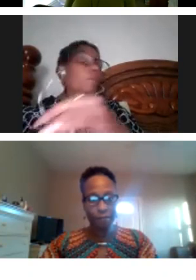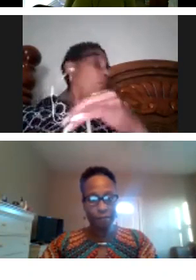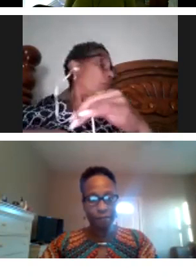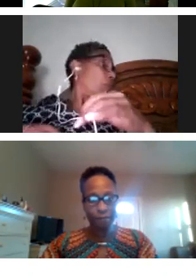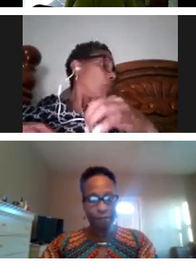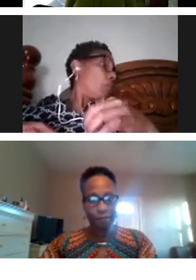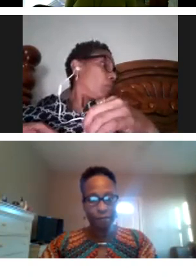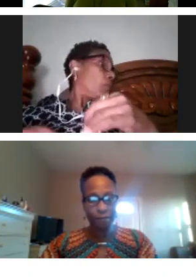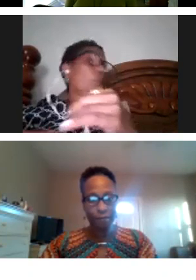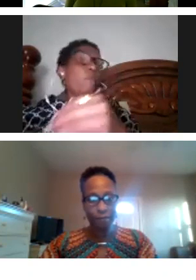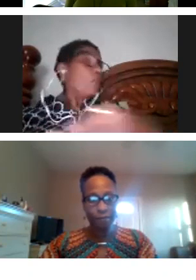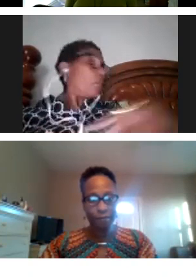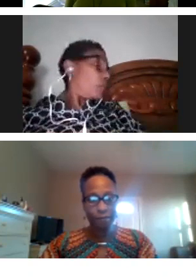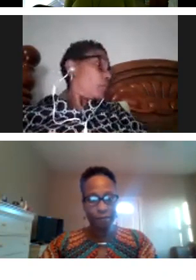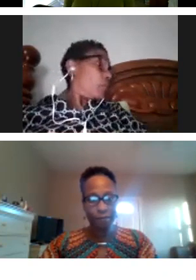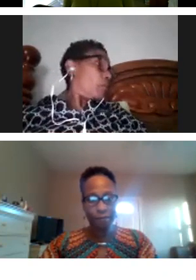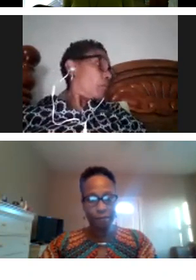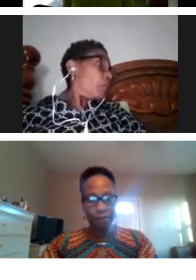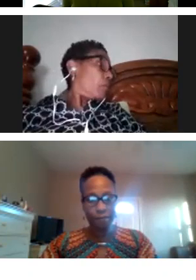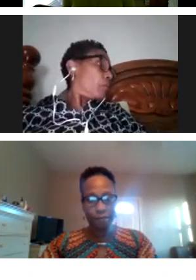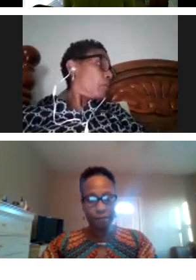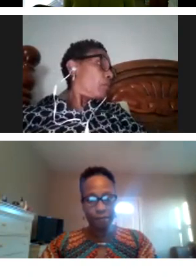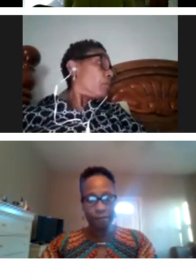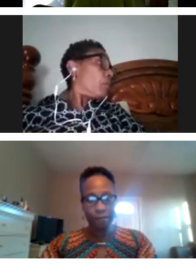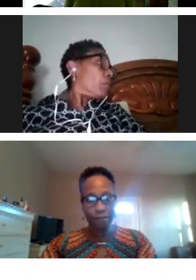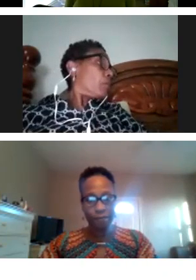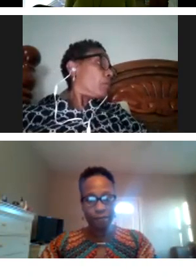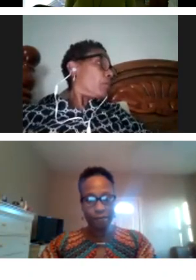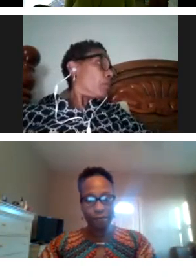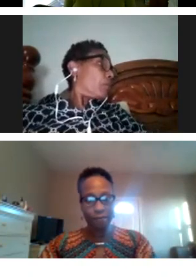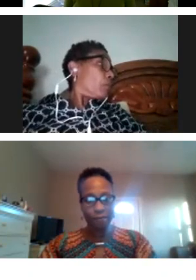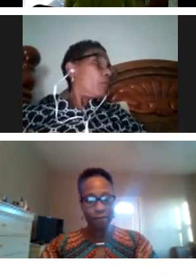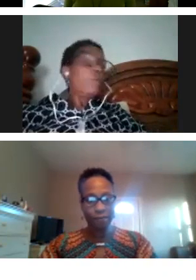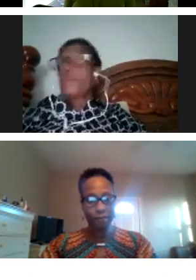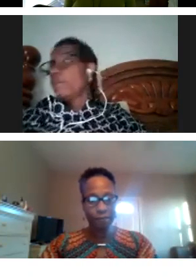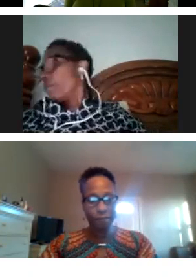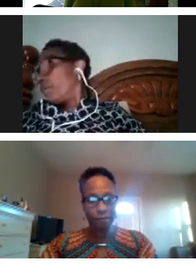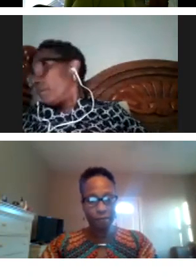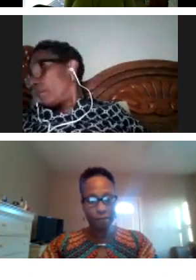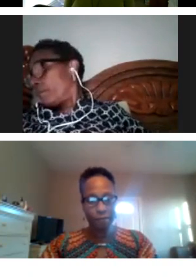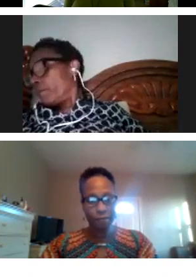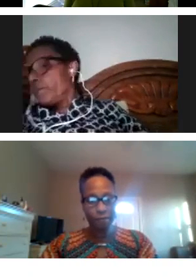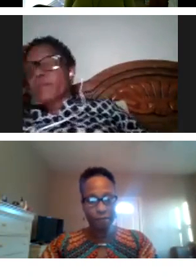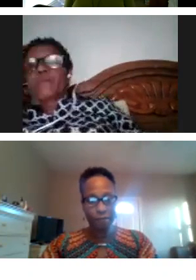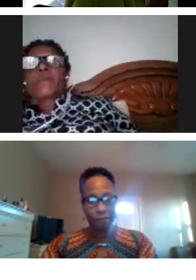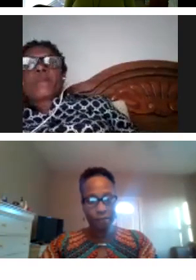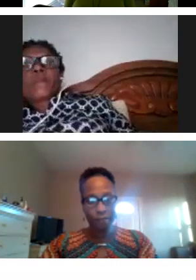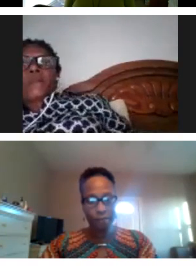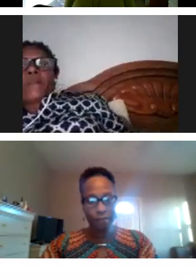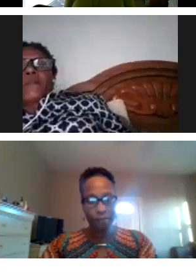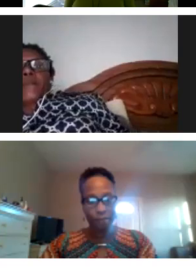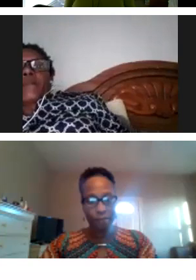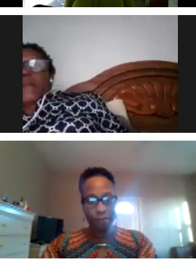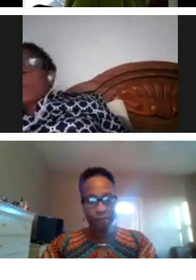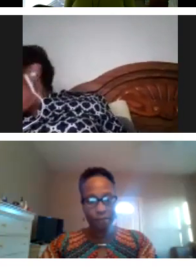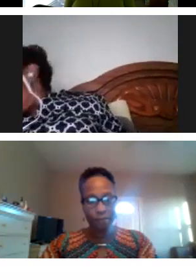status, or ability to pay. It is important for us to notice and to acknowledge that healthcare for women living in the